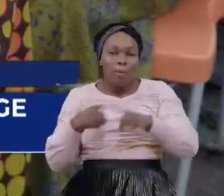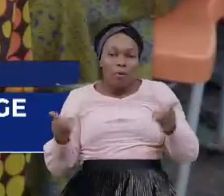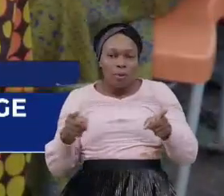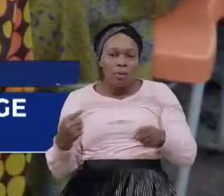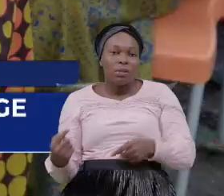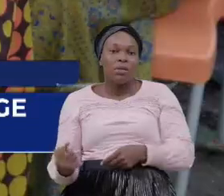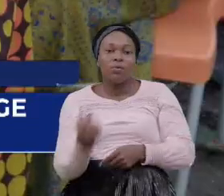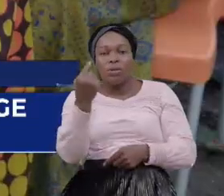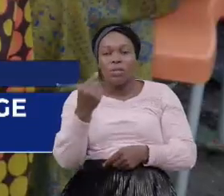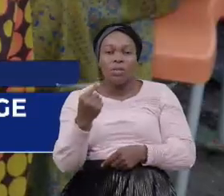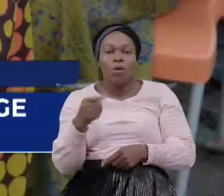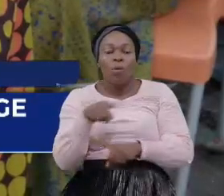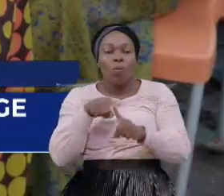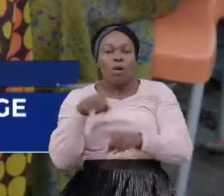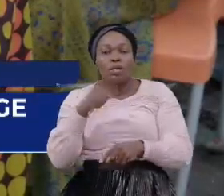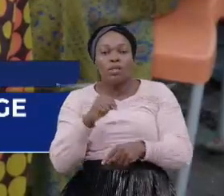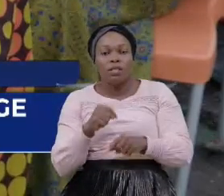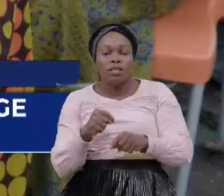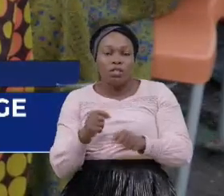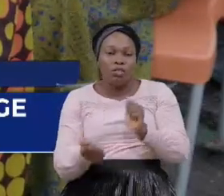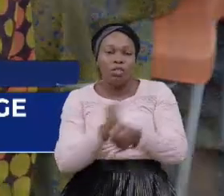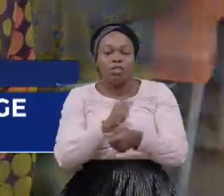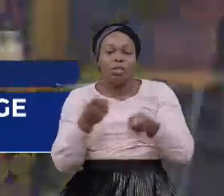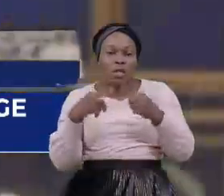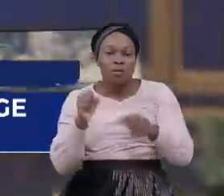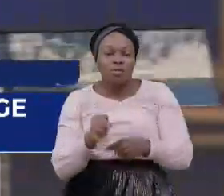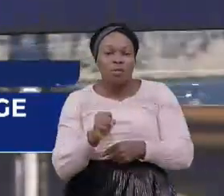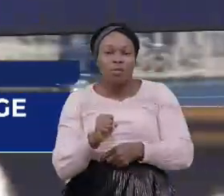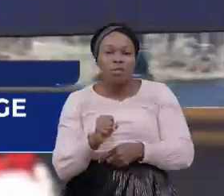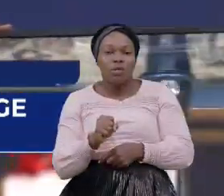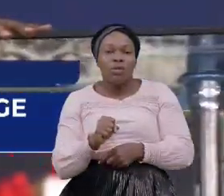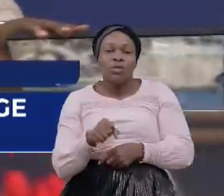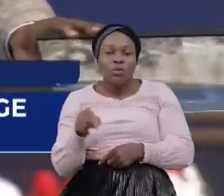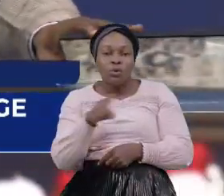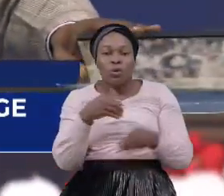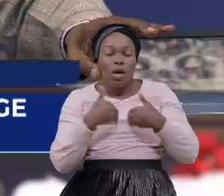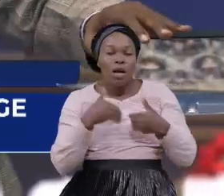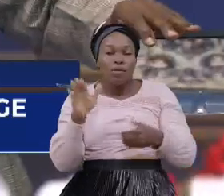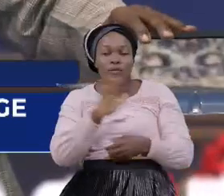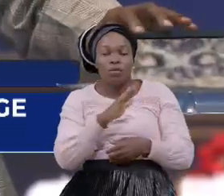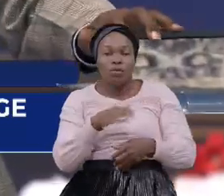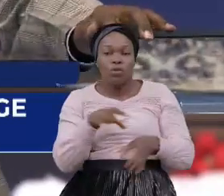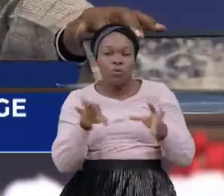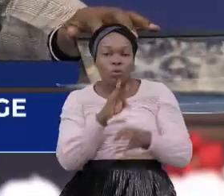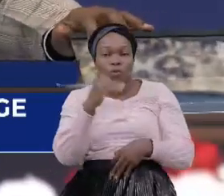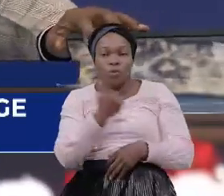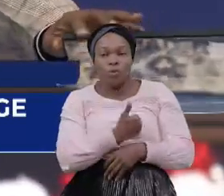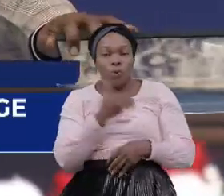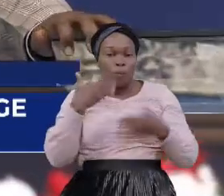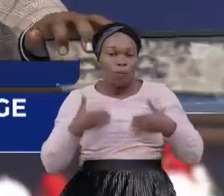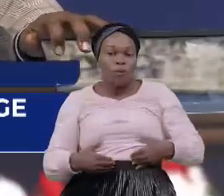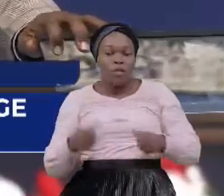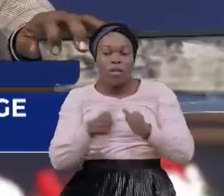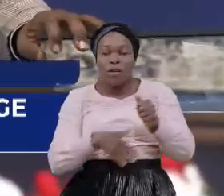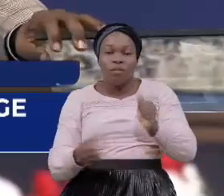man, and your person, your soul, and your person, your spirit, everything refreshed, then